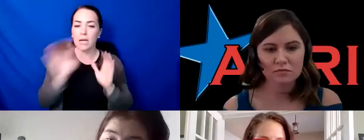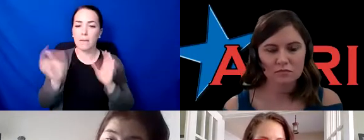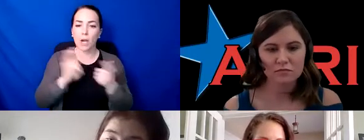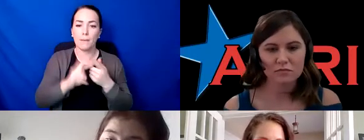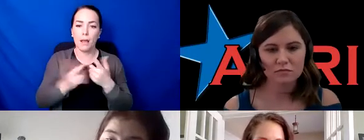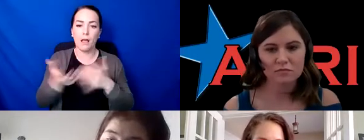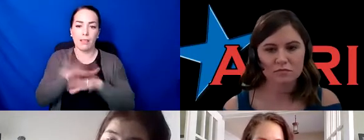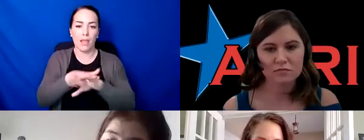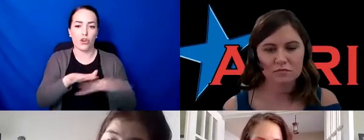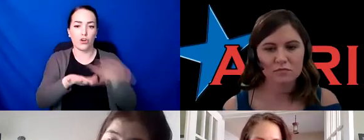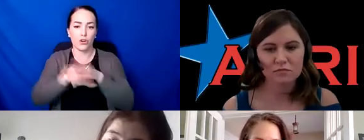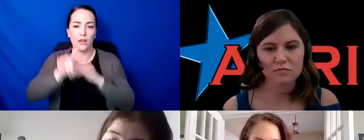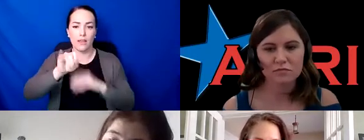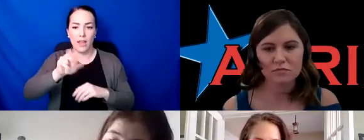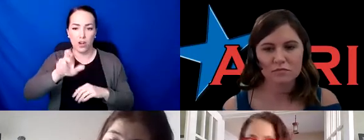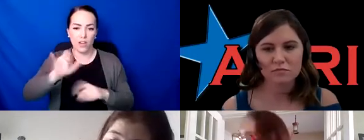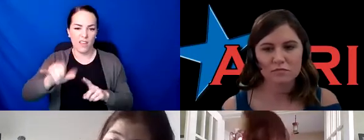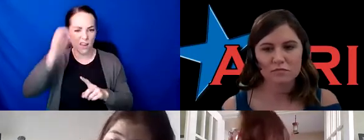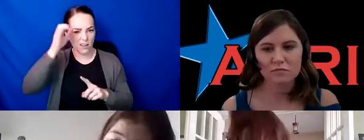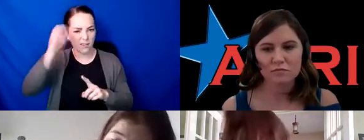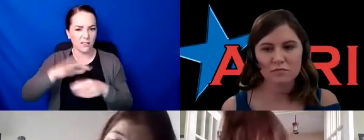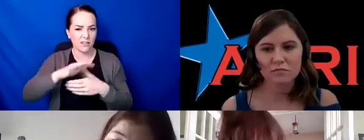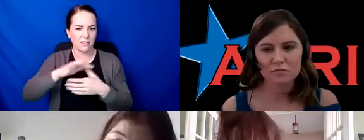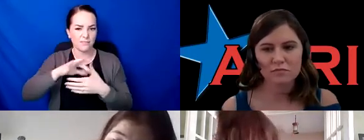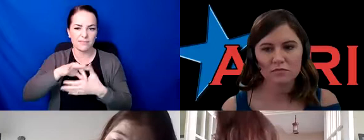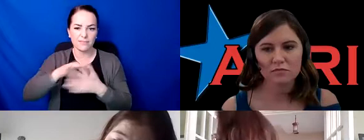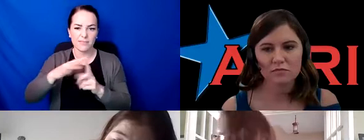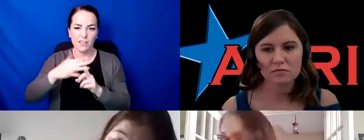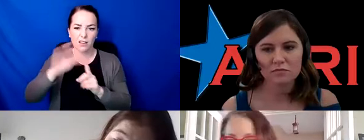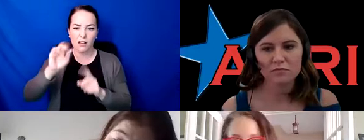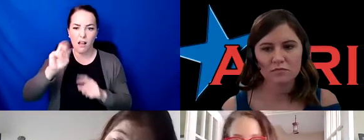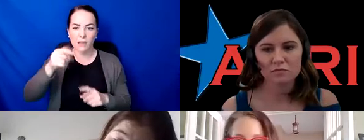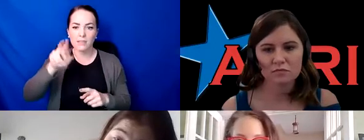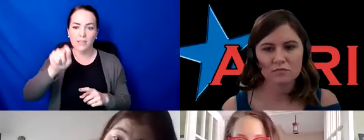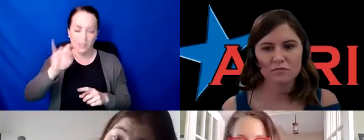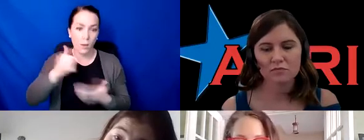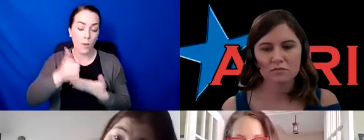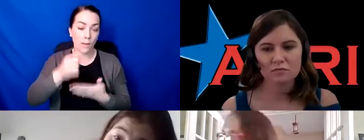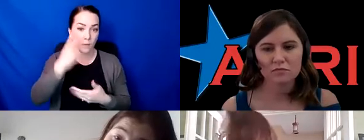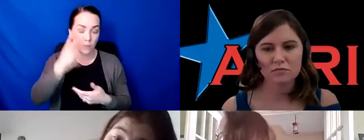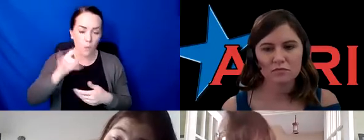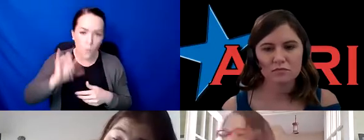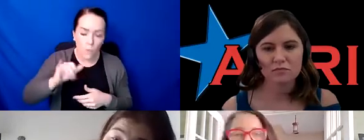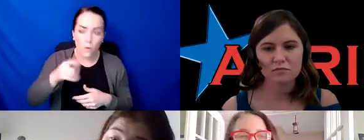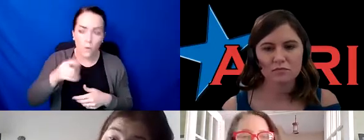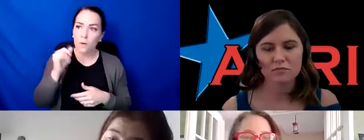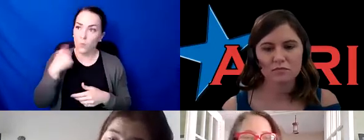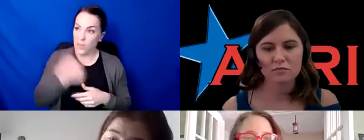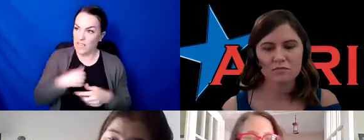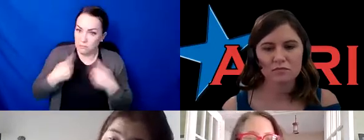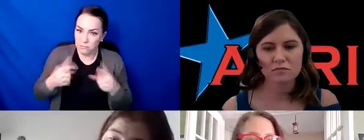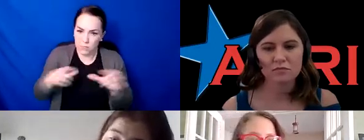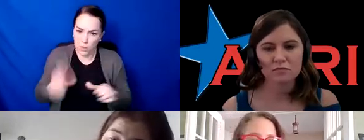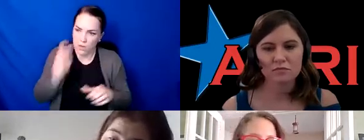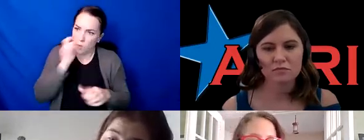in that context, I think makes a really big difference for youth to see like, oh, like we were doing some really cool stuff